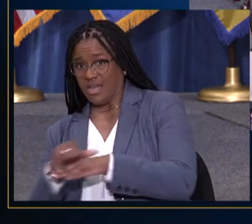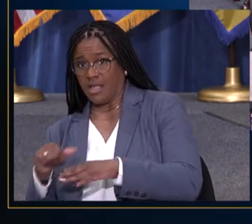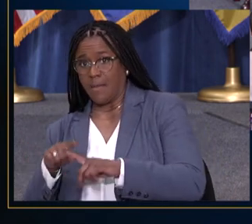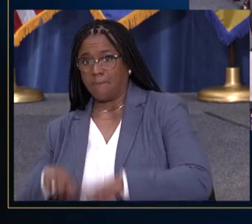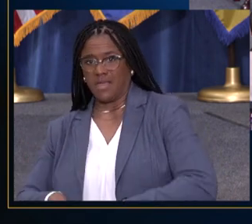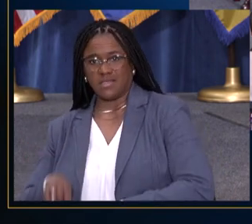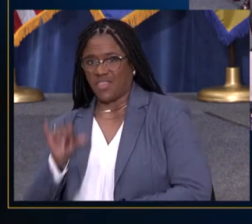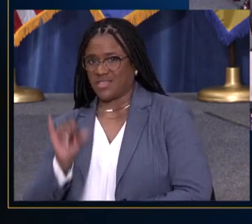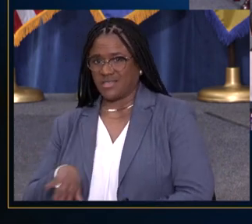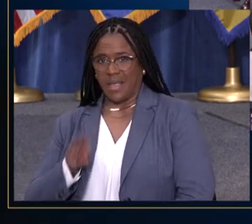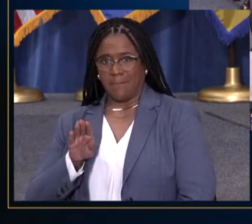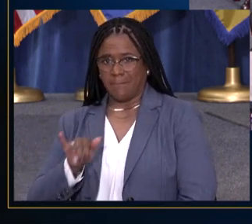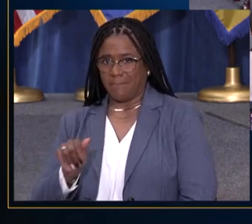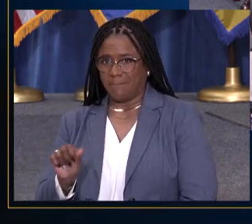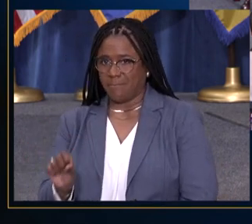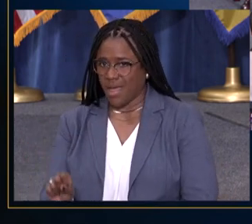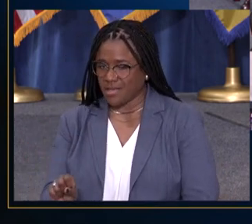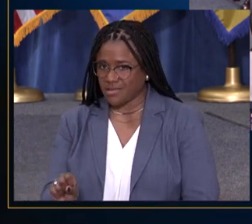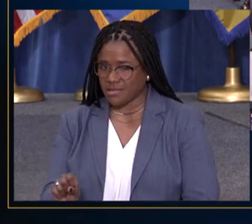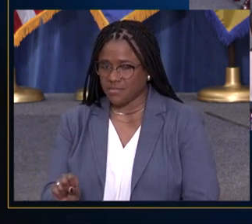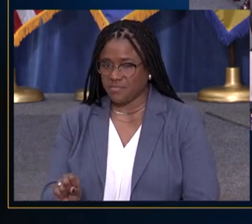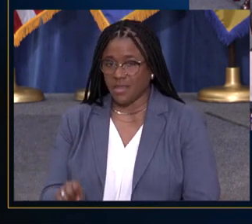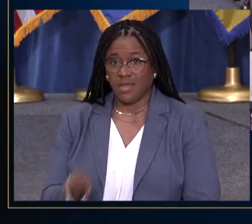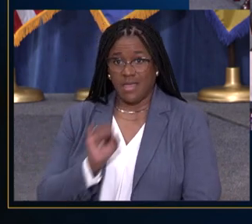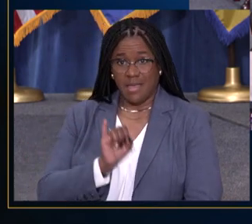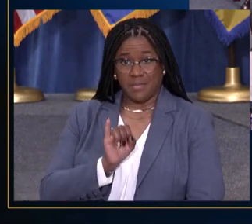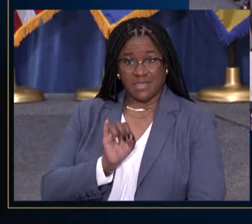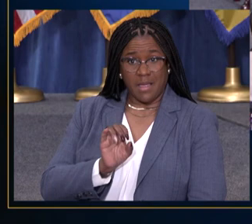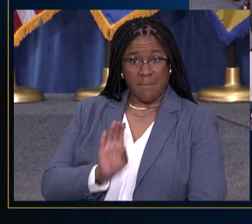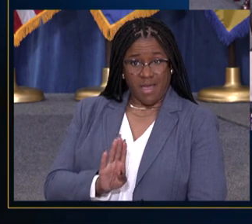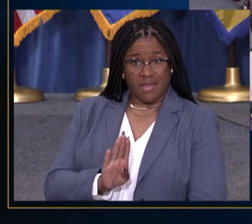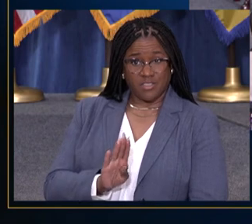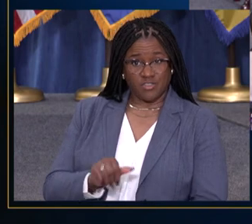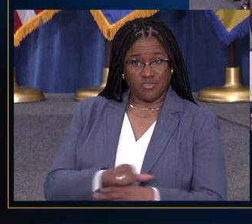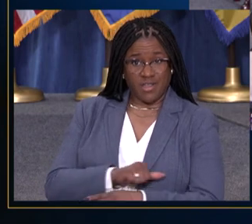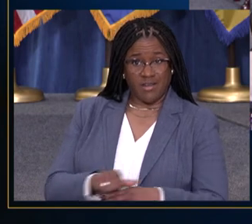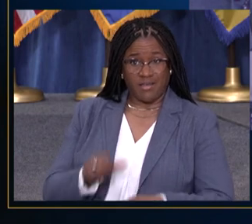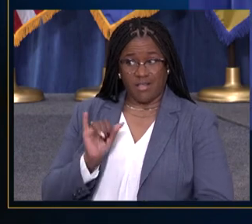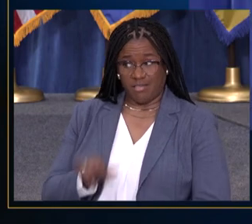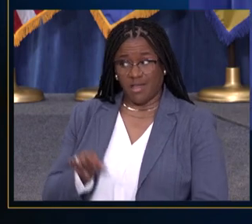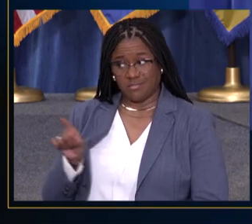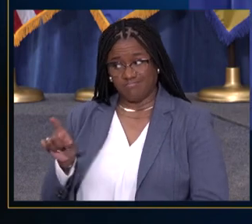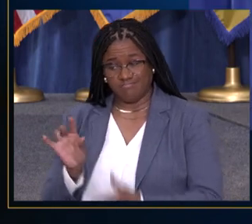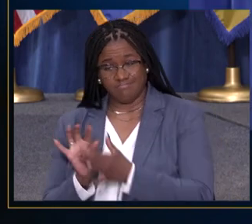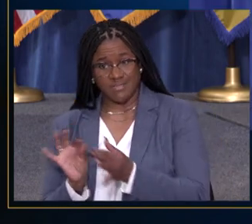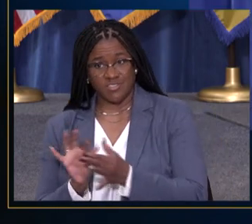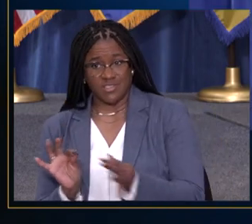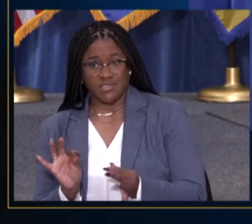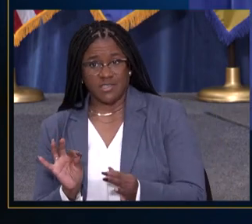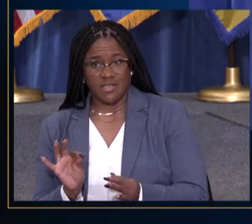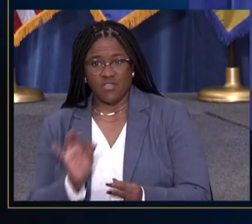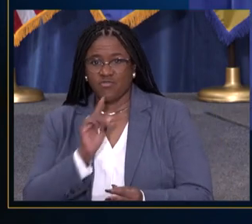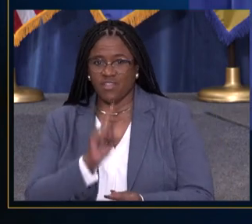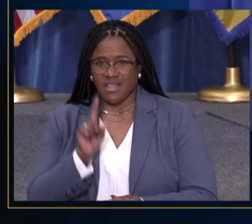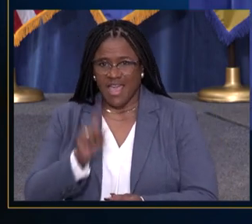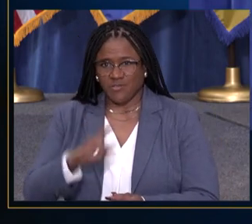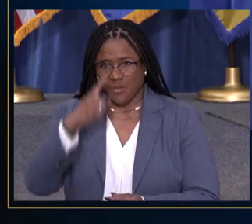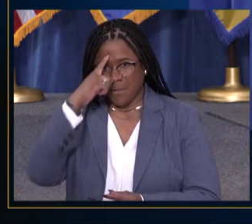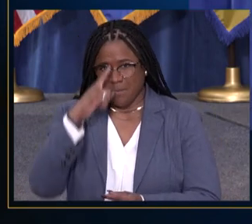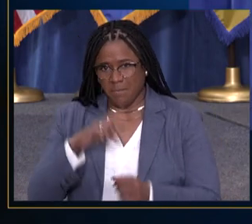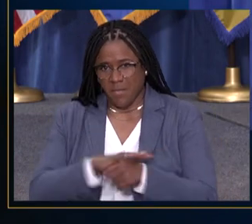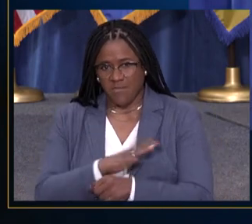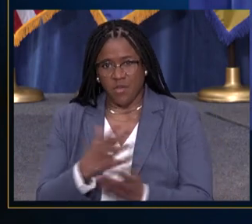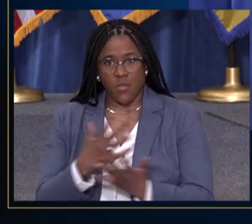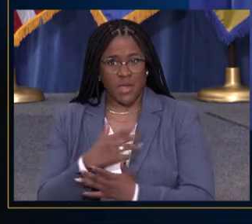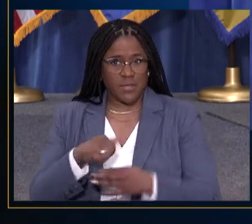same biases. And that's why even with implicit bias training, as Dr. Dora was saying, it's being mindful of what's being trained, because you